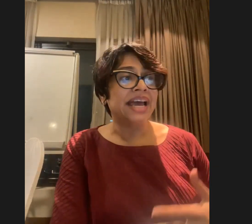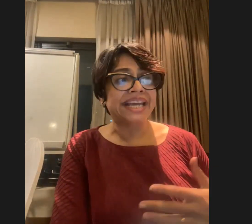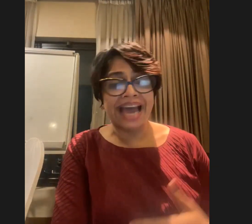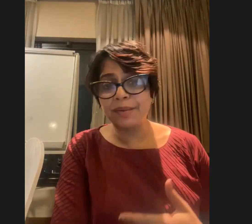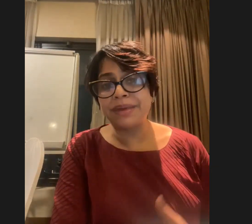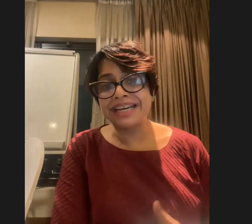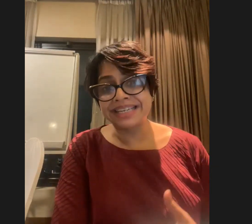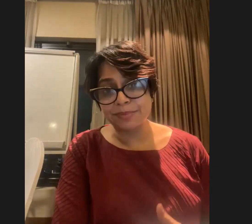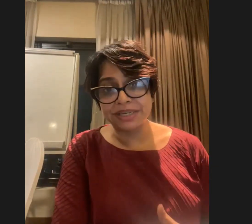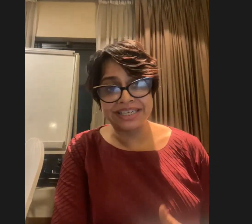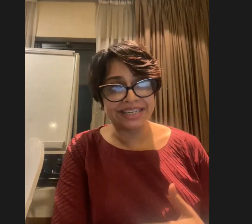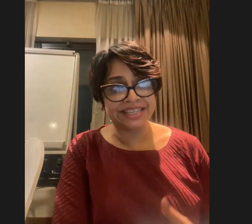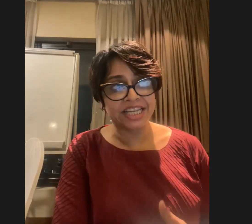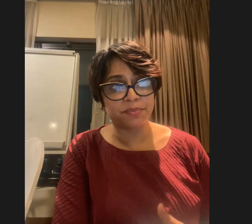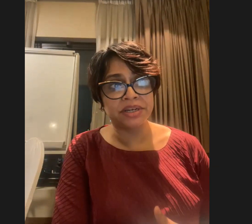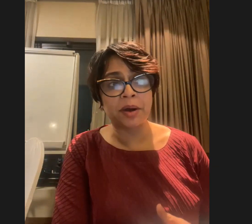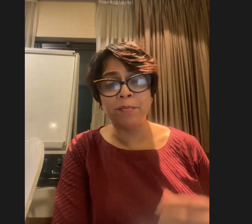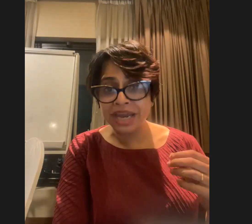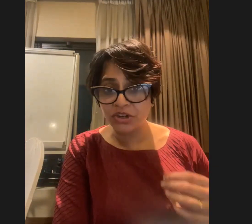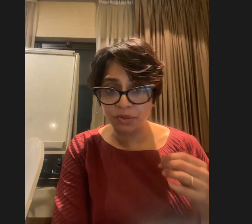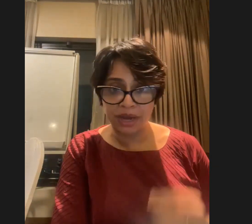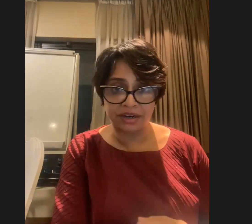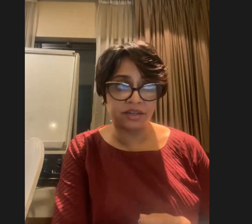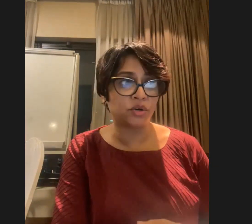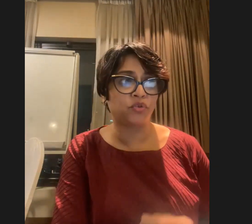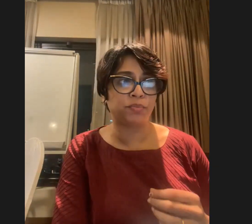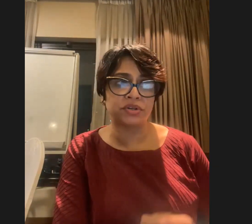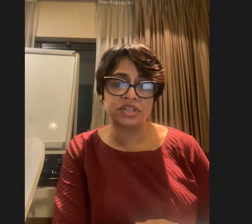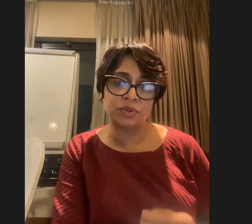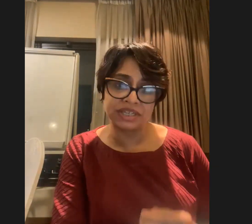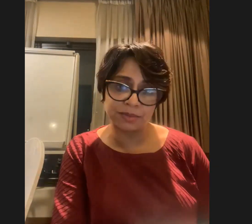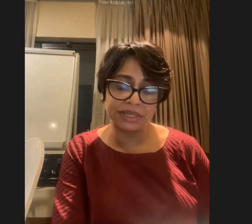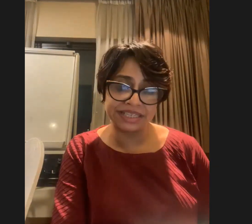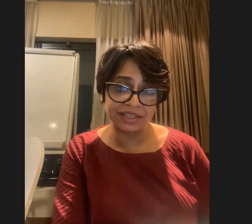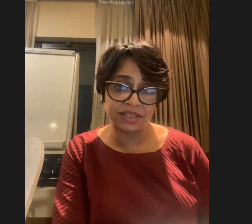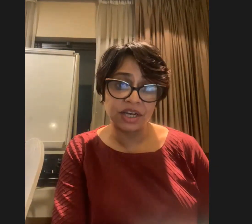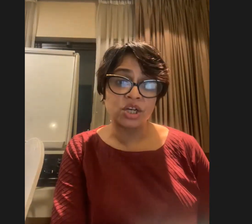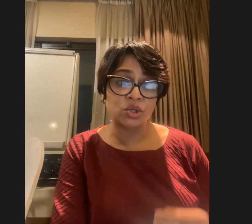apparent, can make disability assessment a major barrier for persons with